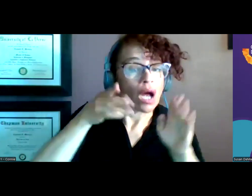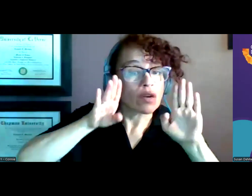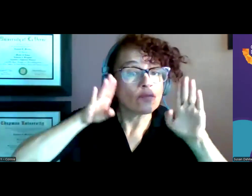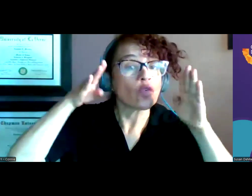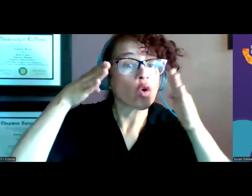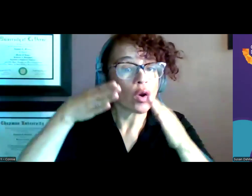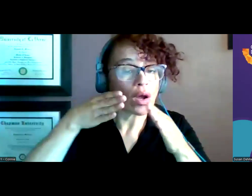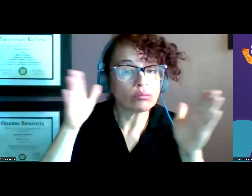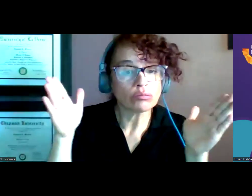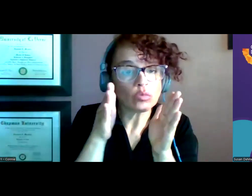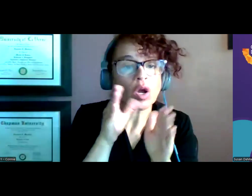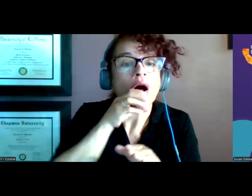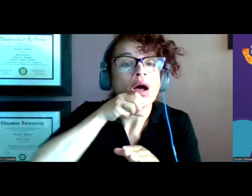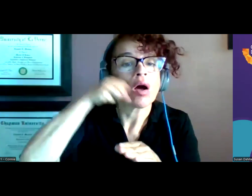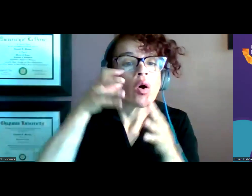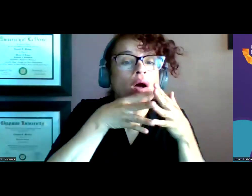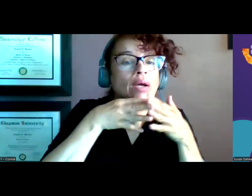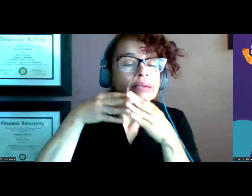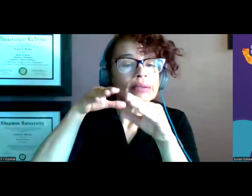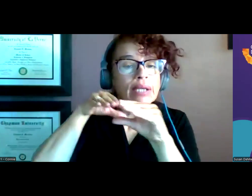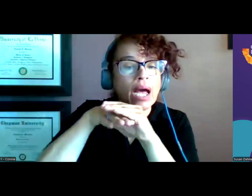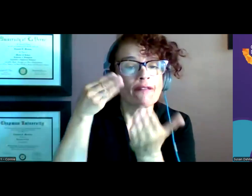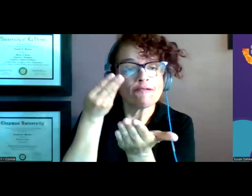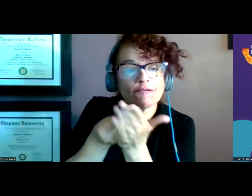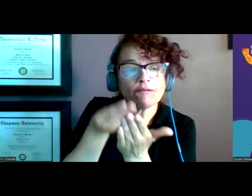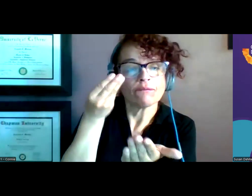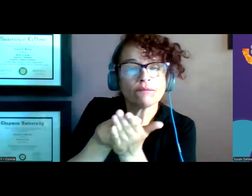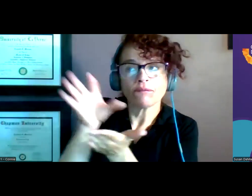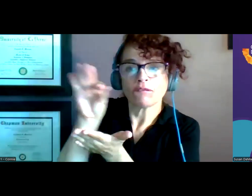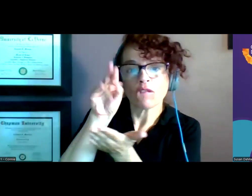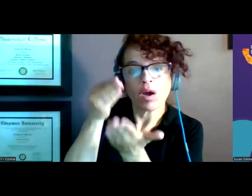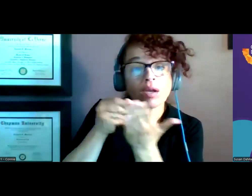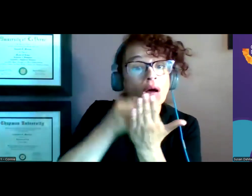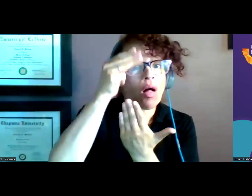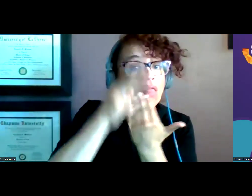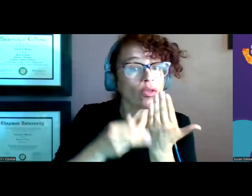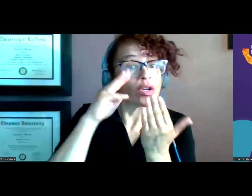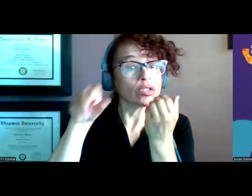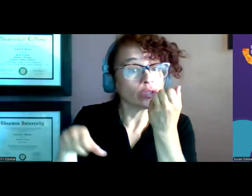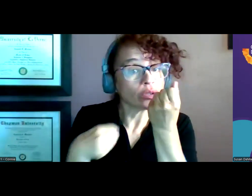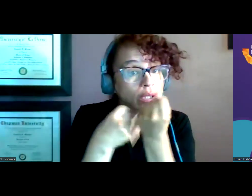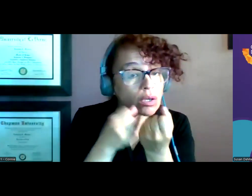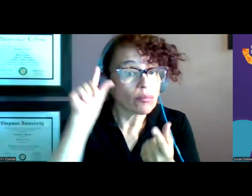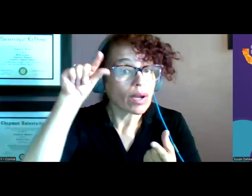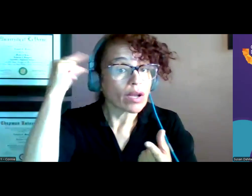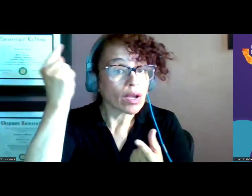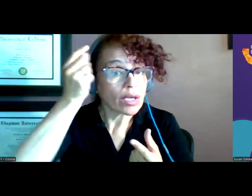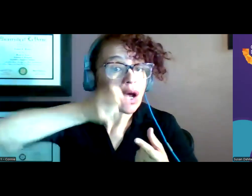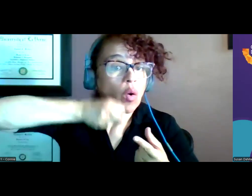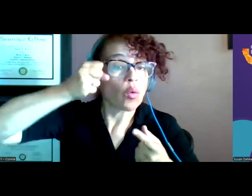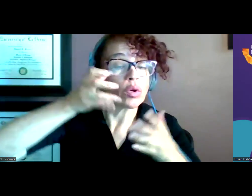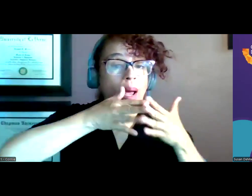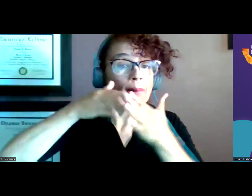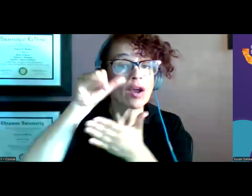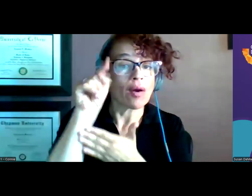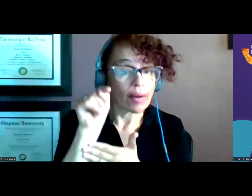focused narrowly on our Older Americans Act funding. So all of the programs that are supported by the federal Older Americans